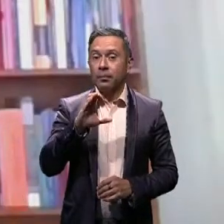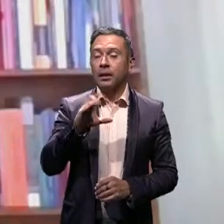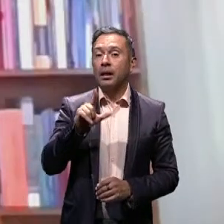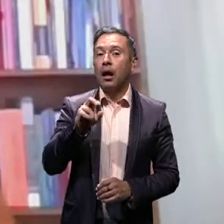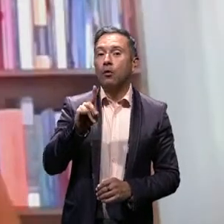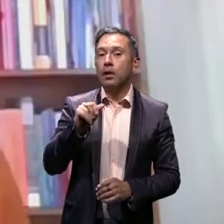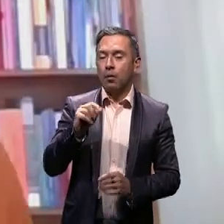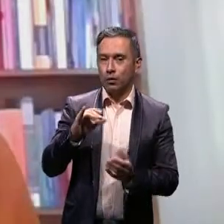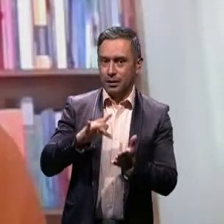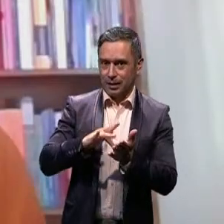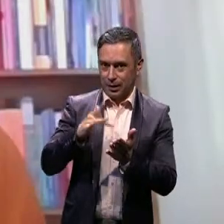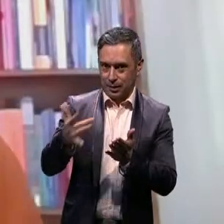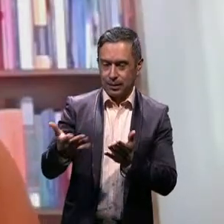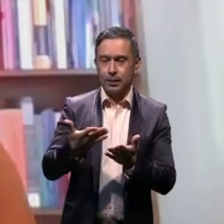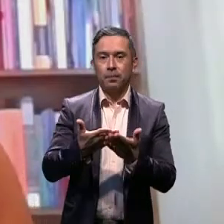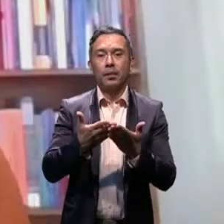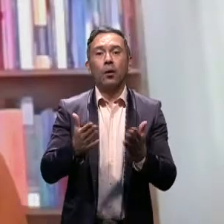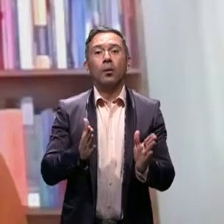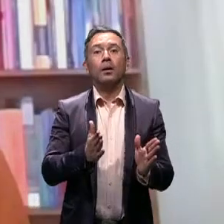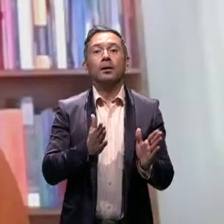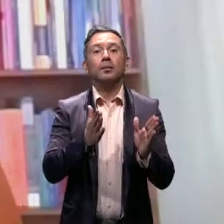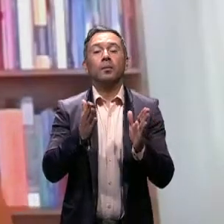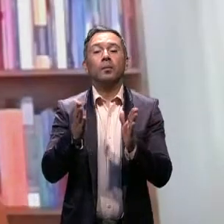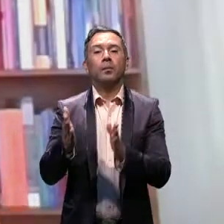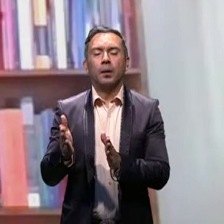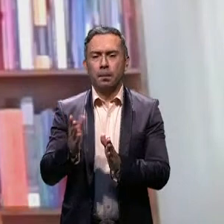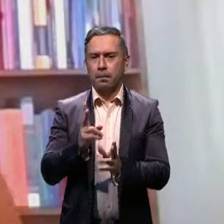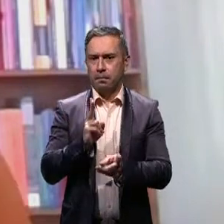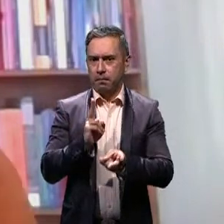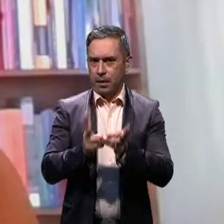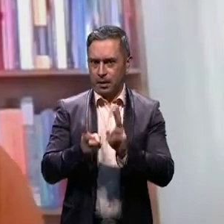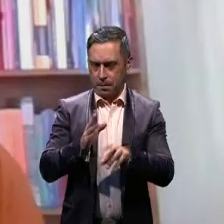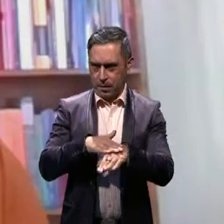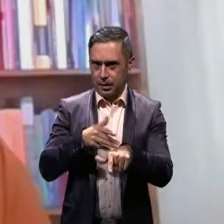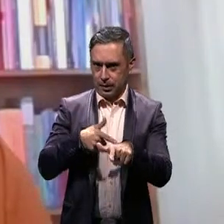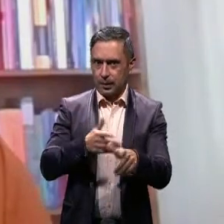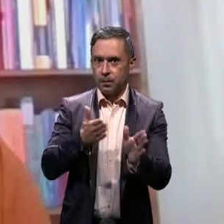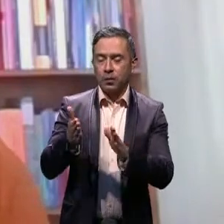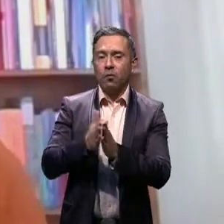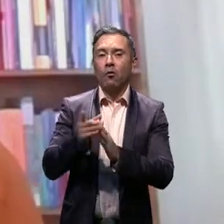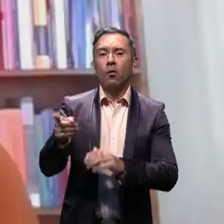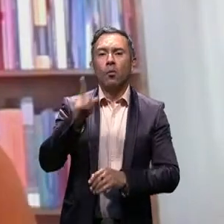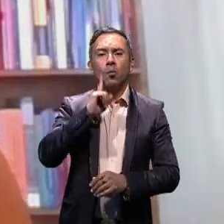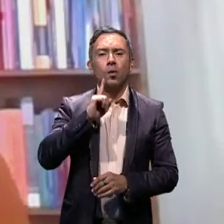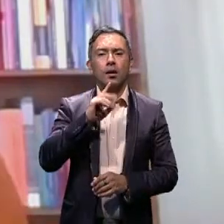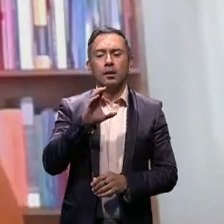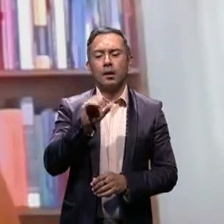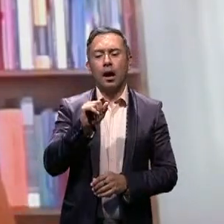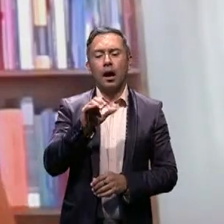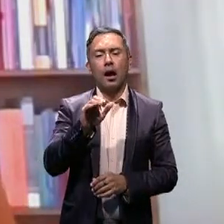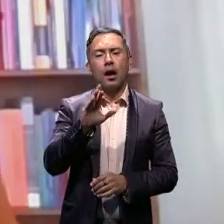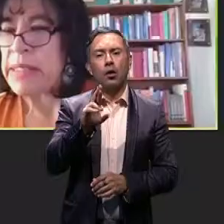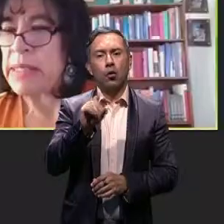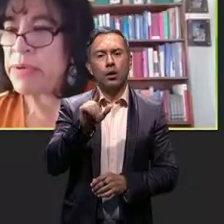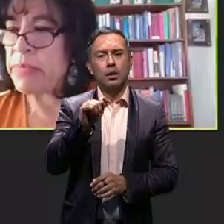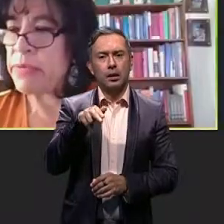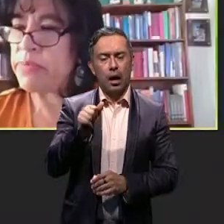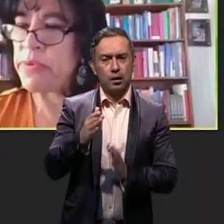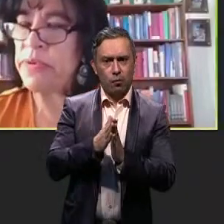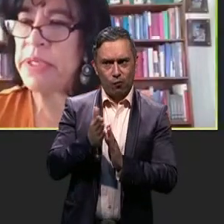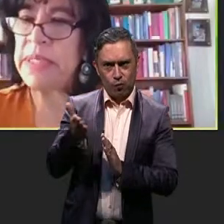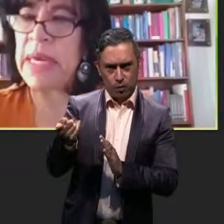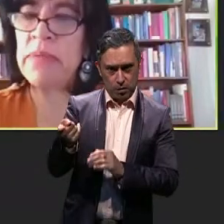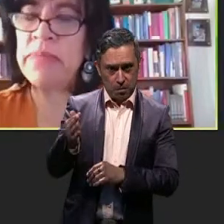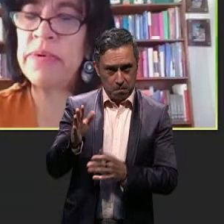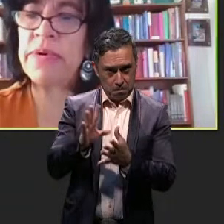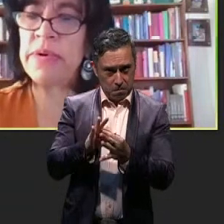Thank you very much, Claudia. We continue with this discussion. Carolina, I would like to ask you if